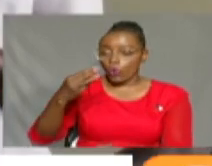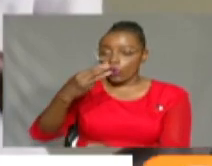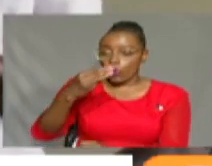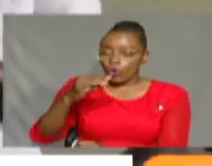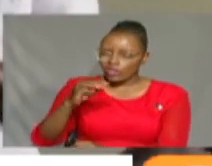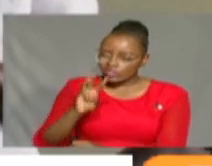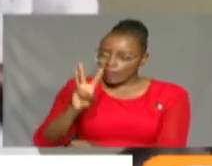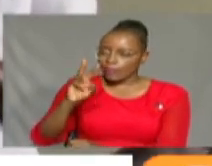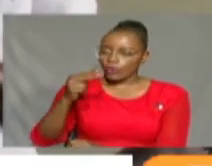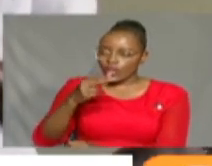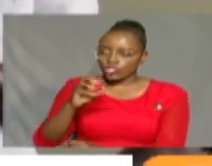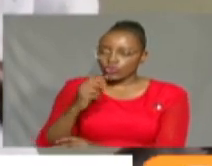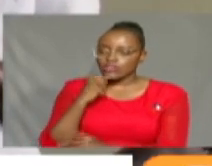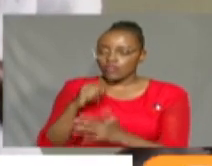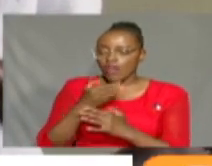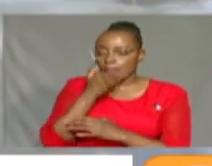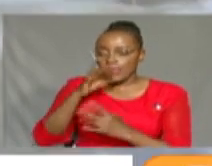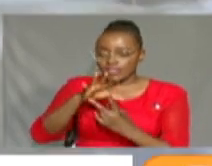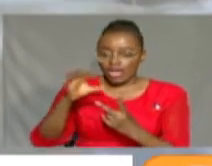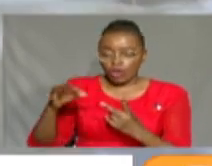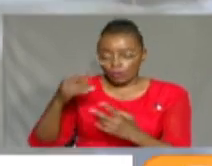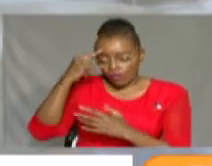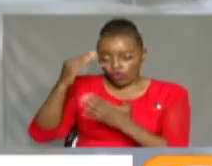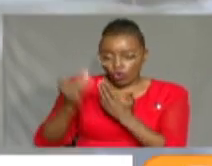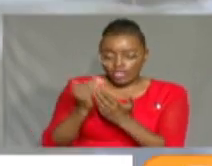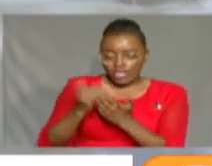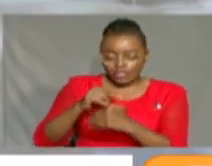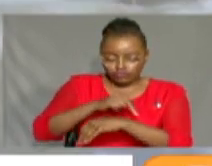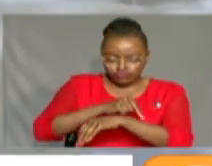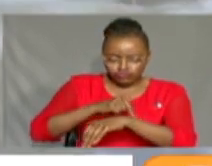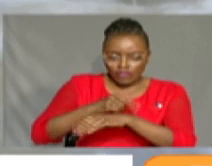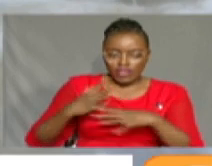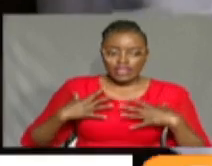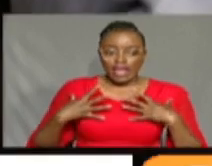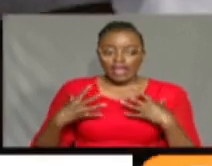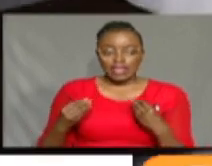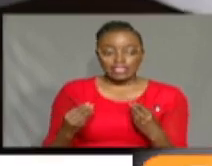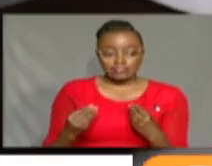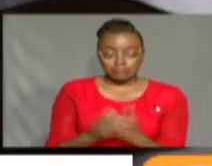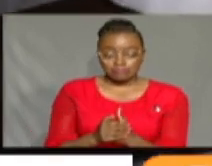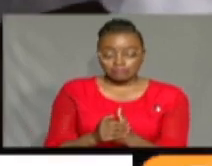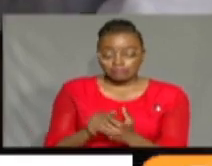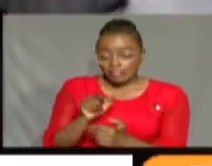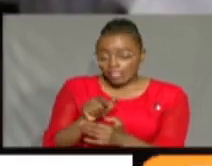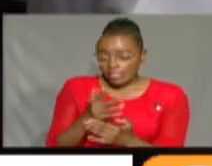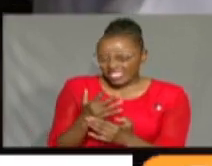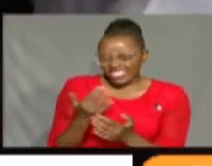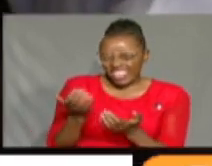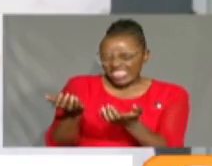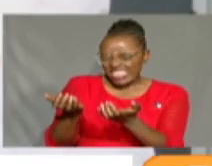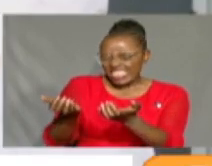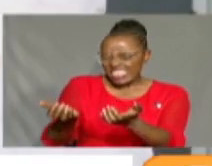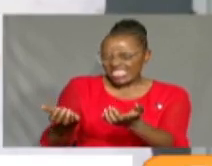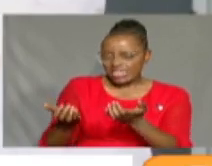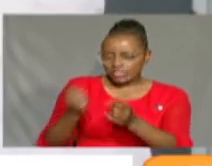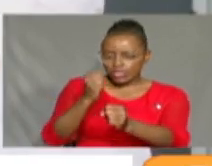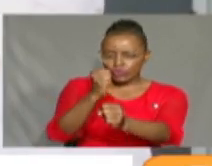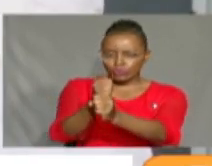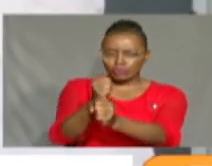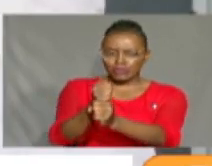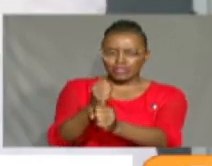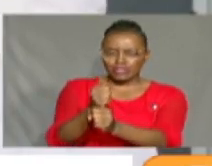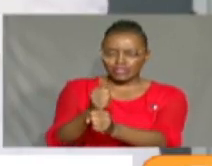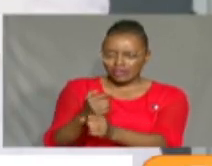terming it as a better option to wound care and healing. I'm told the procedure doesn't necessarily have to be done within